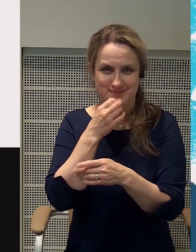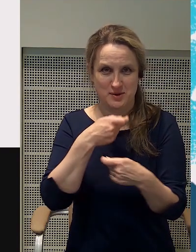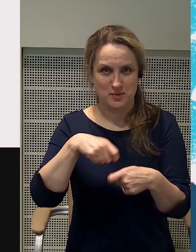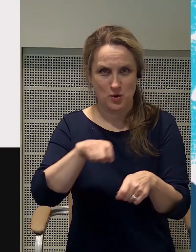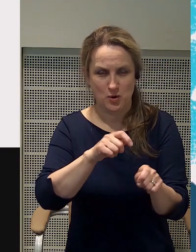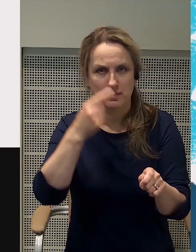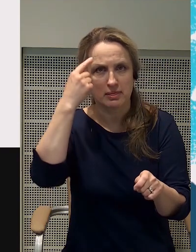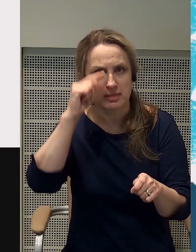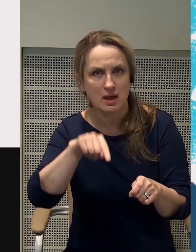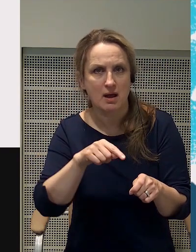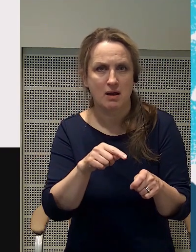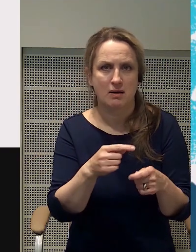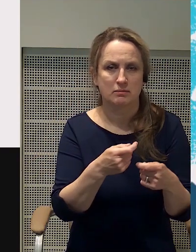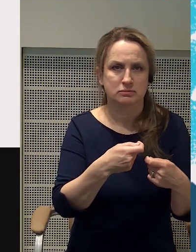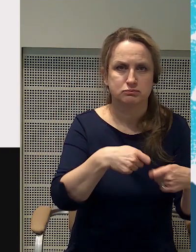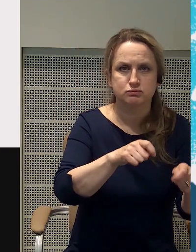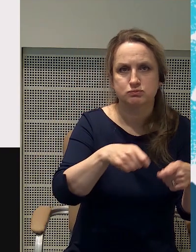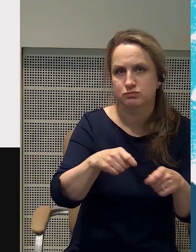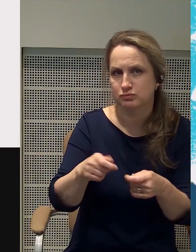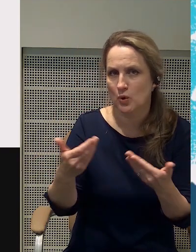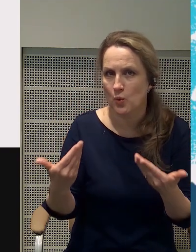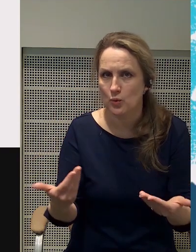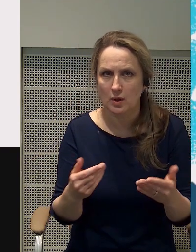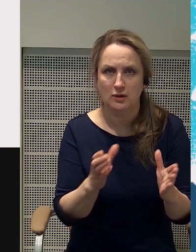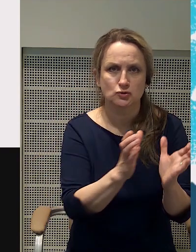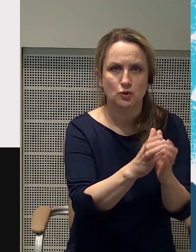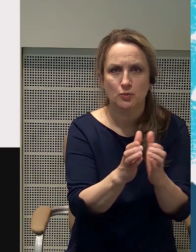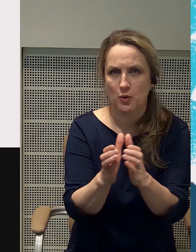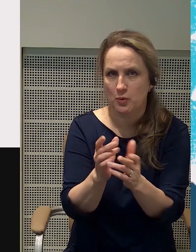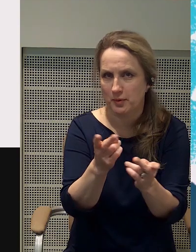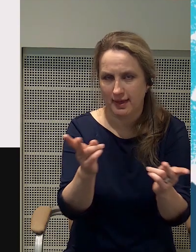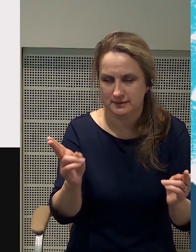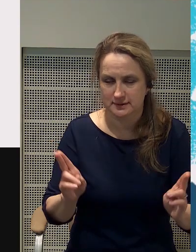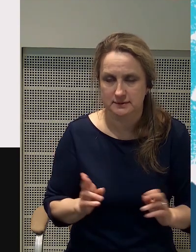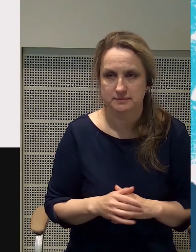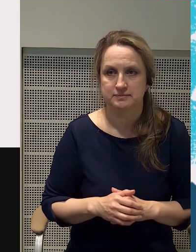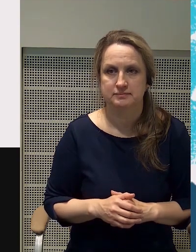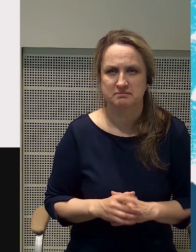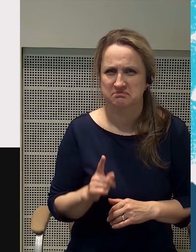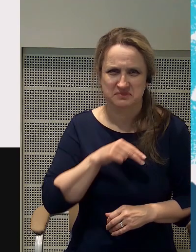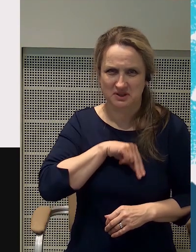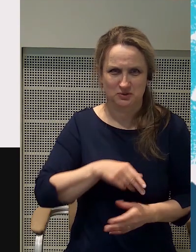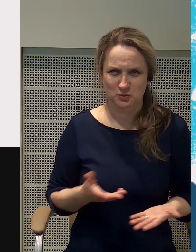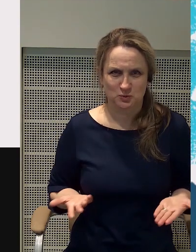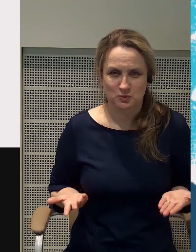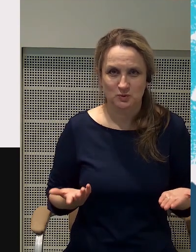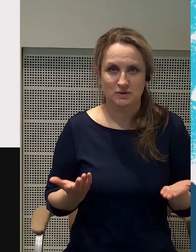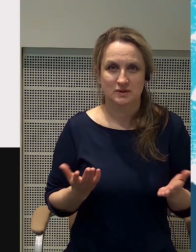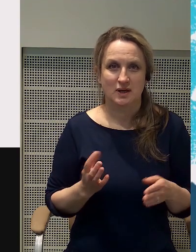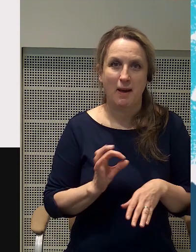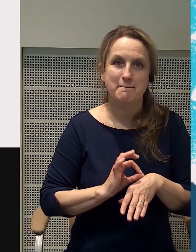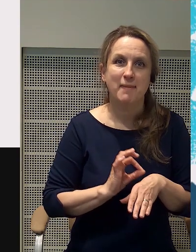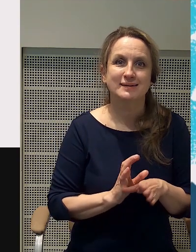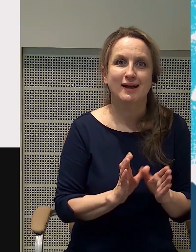benefits when we work with patient groups. Of course, when we listen systematically to the patient groups,